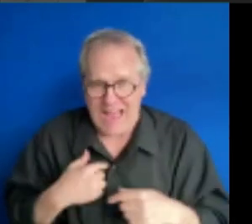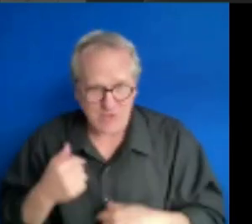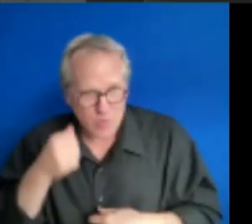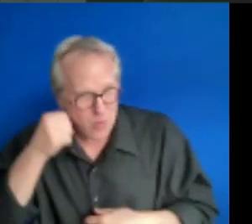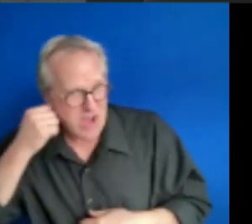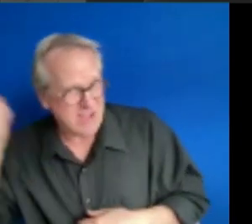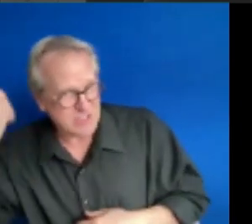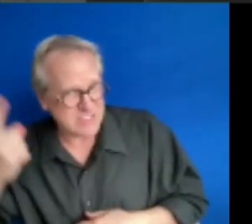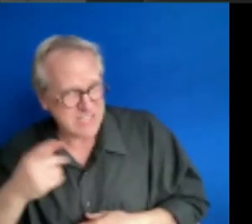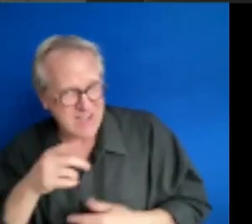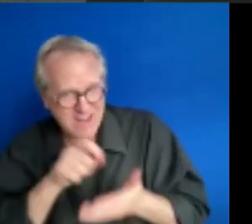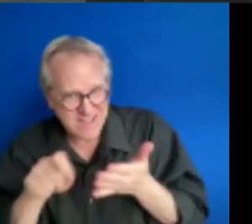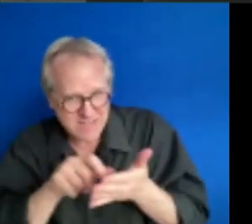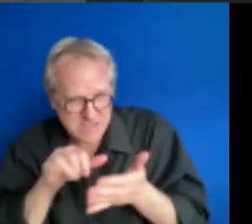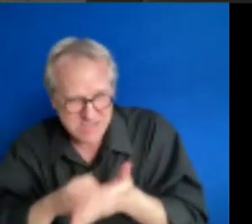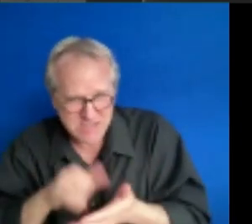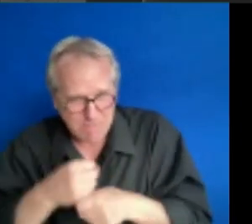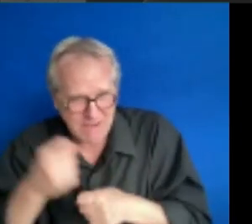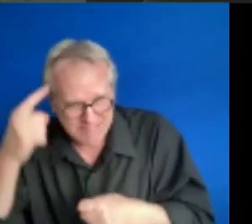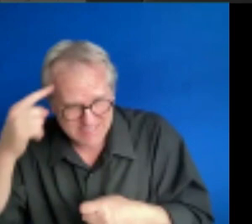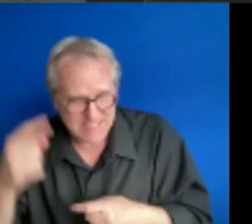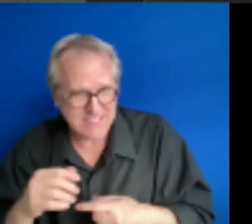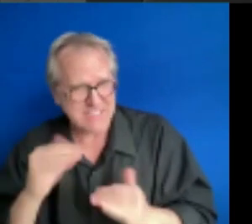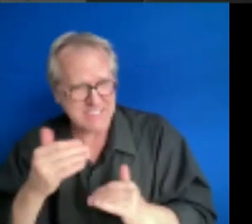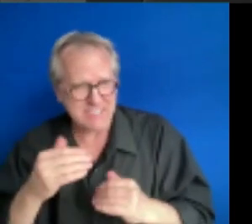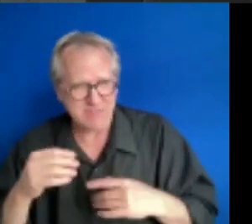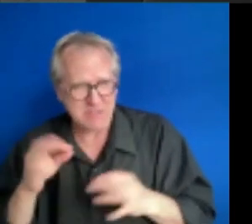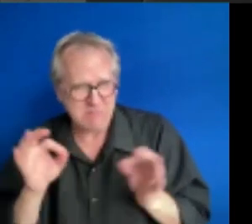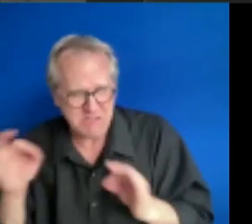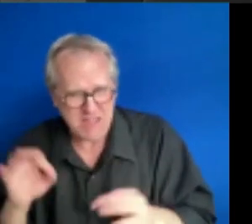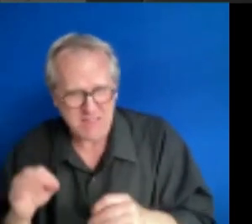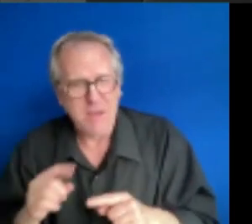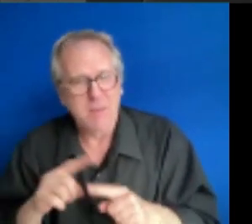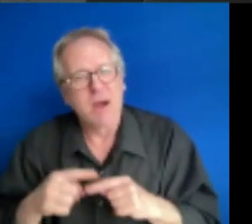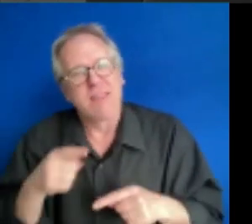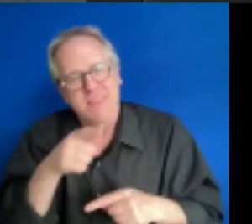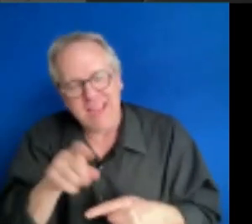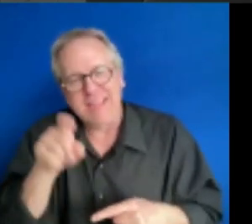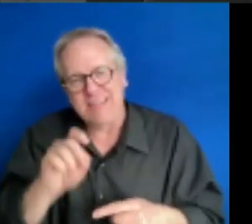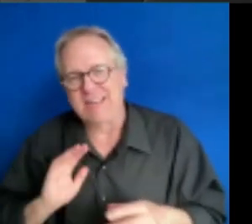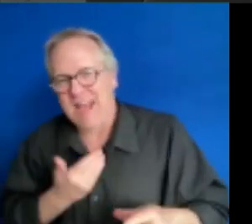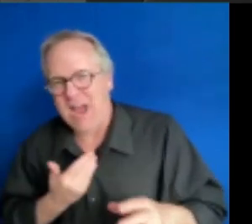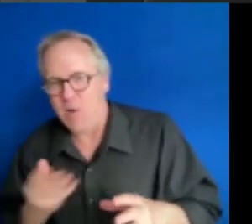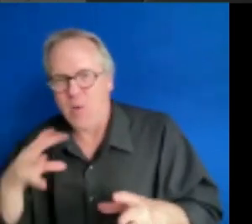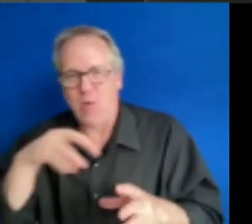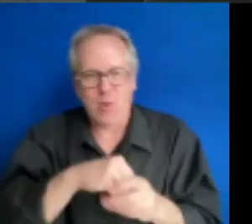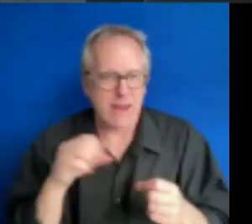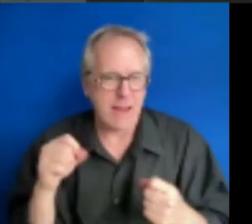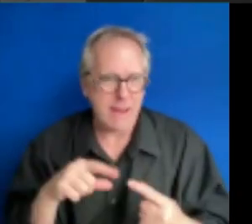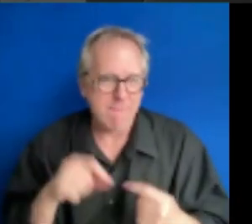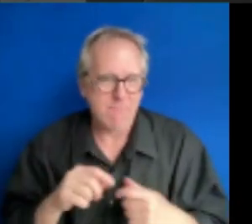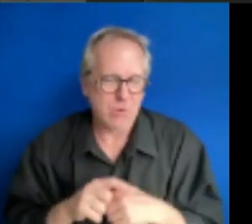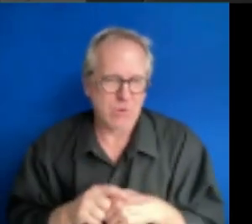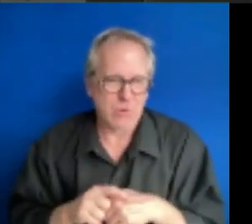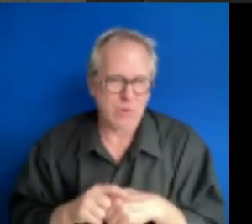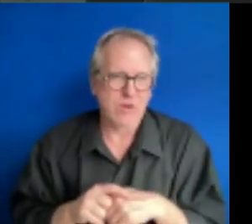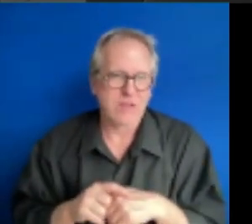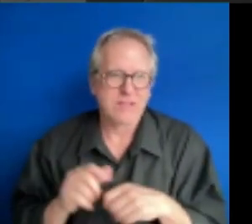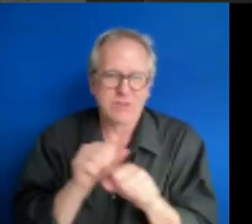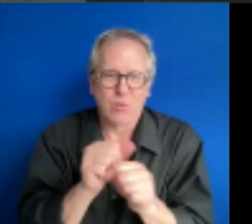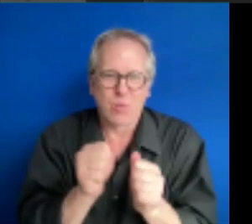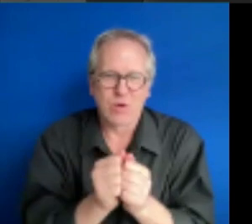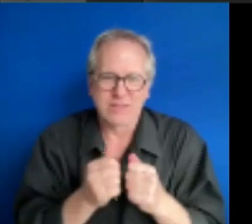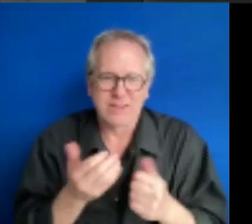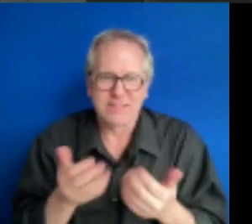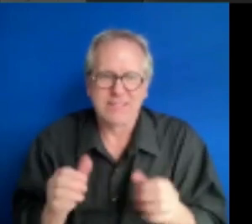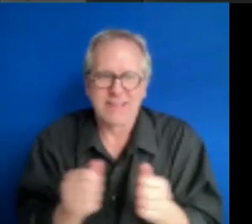understand it, even if it doesn't make sense to me or seems trivial, if that is what's going to make your life better, then let's start working towards